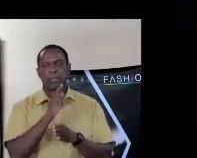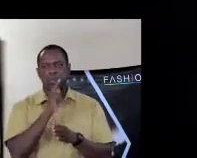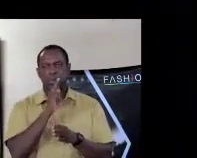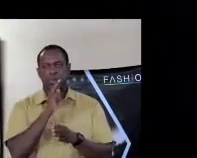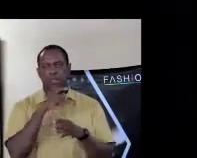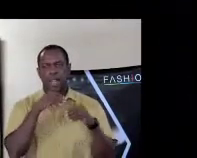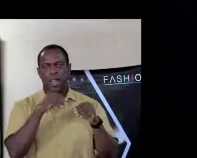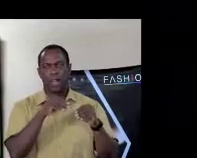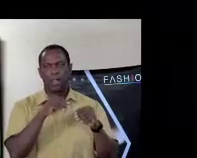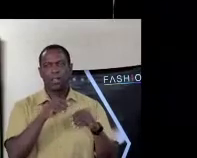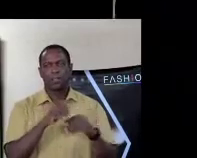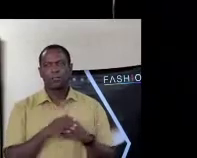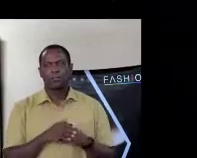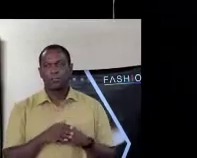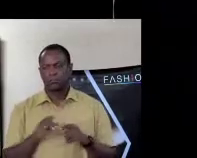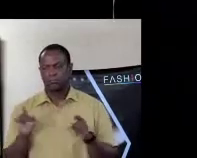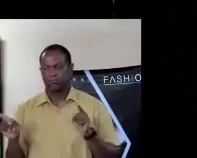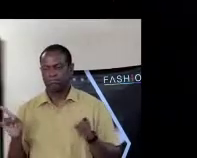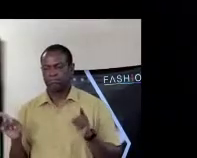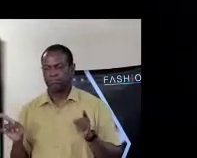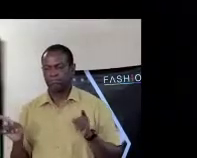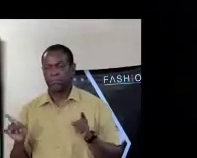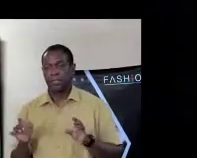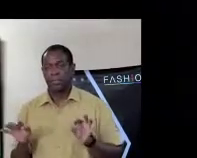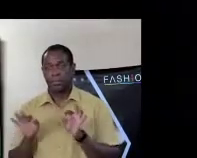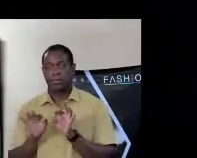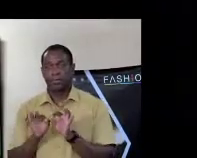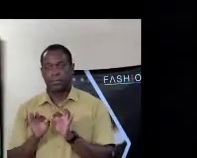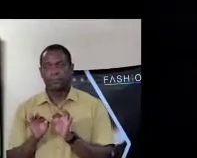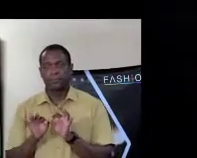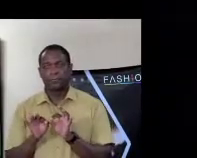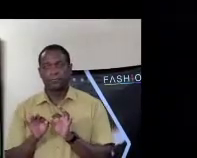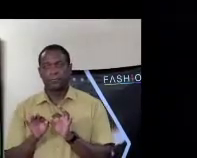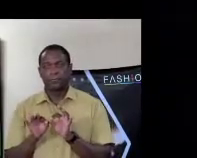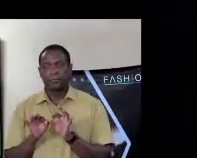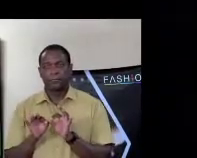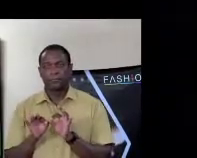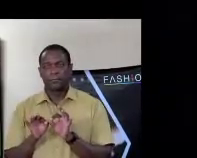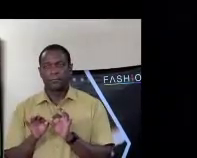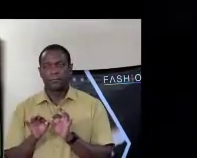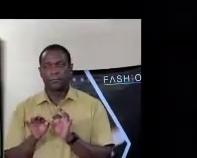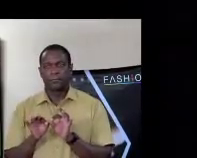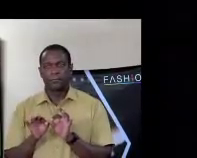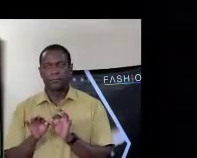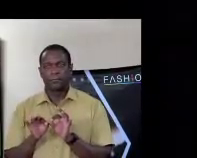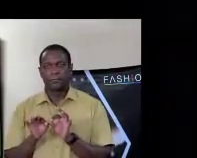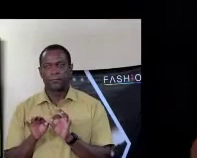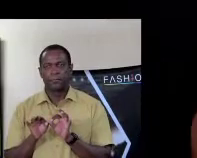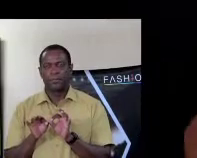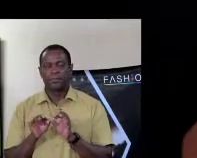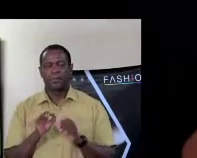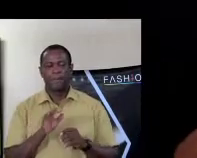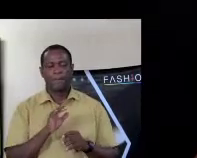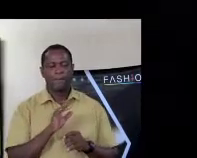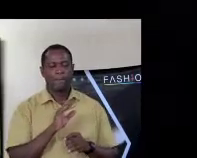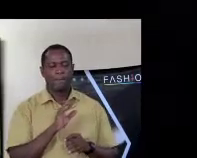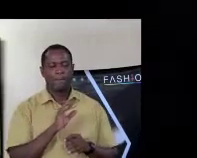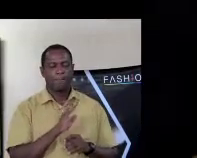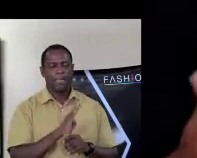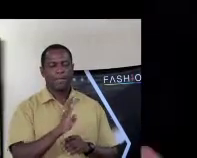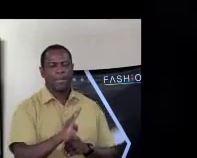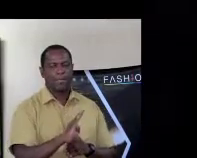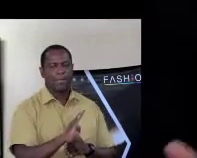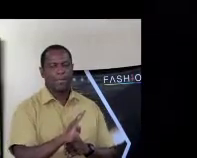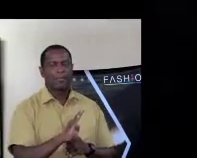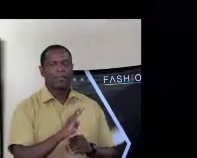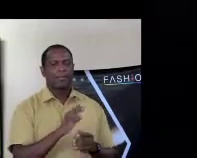just shorten it as B2B. That is a different conversation from a B2C conversation, where a retailer